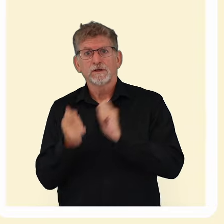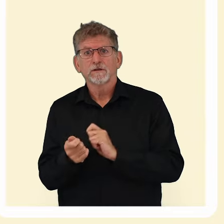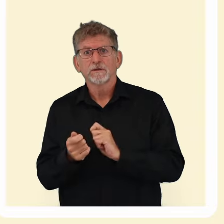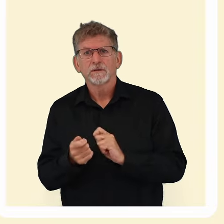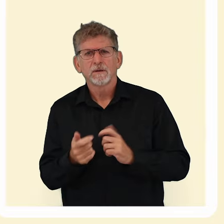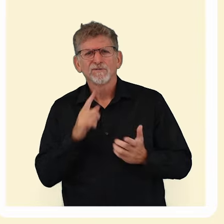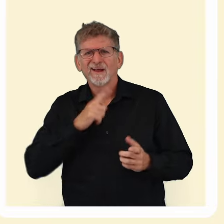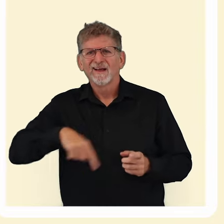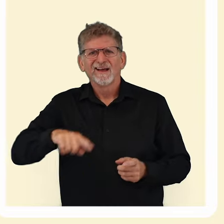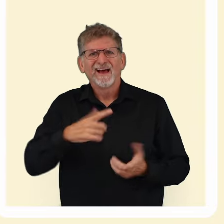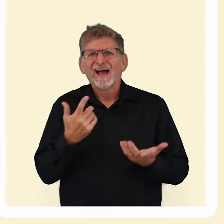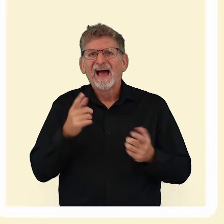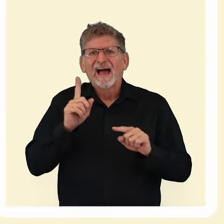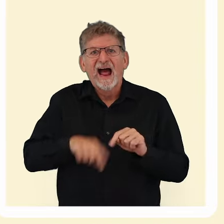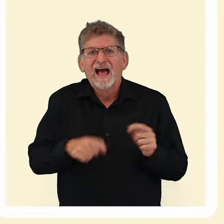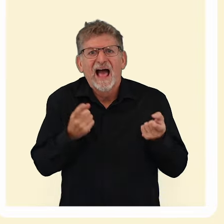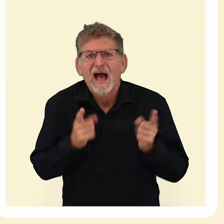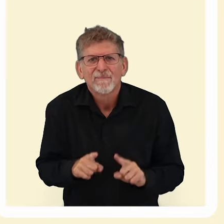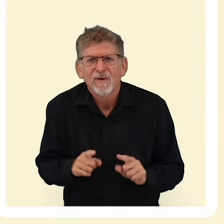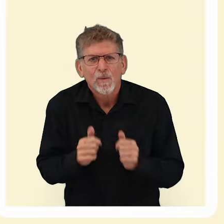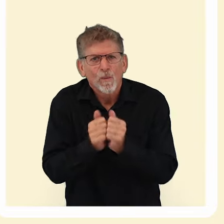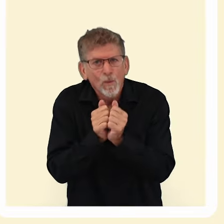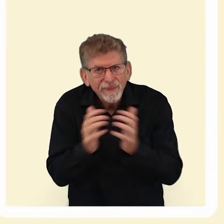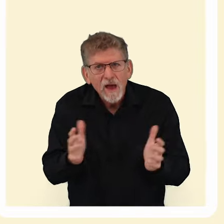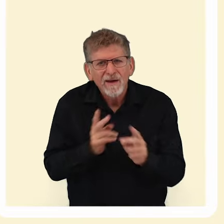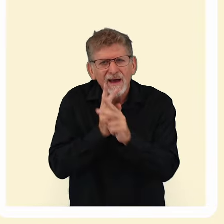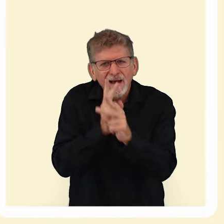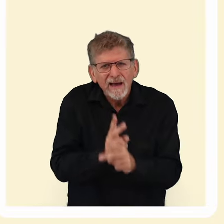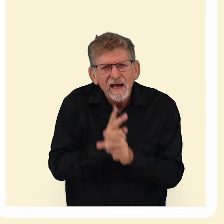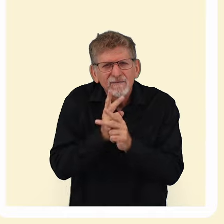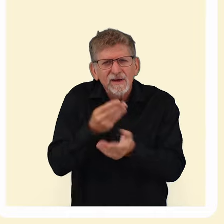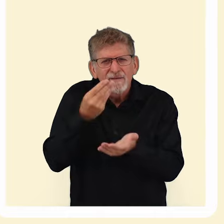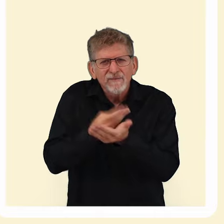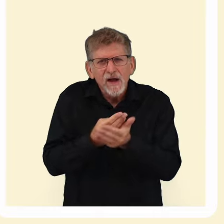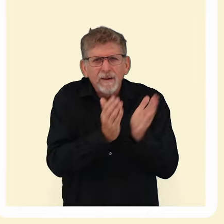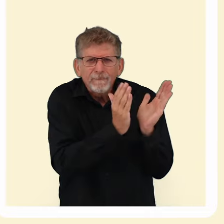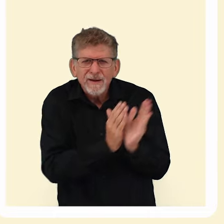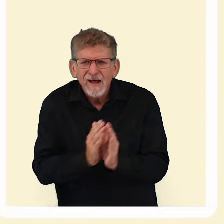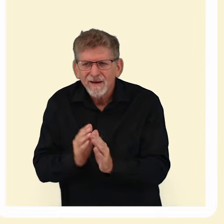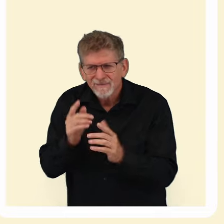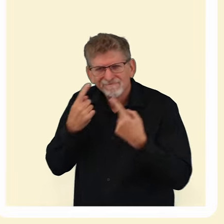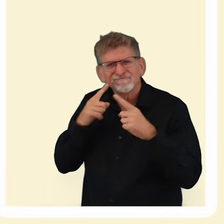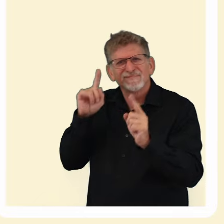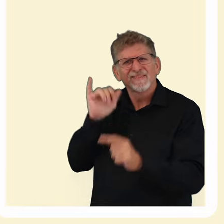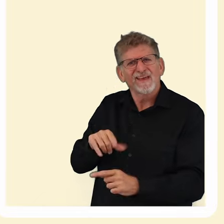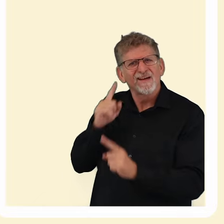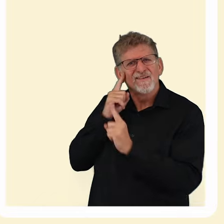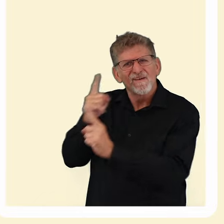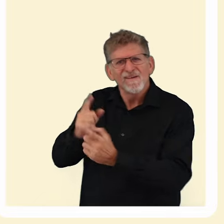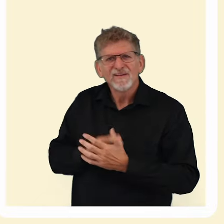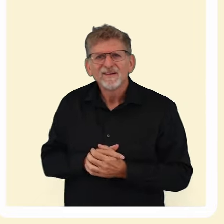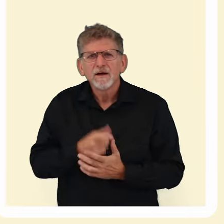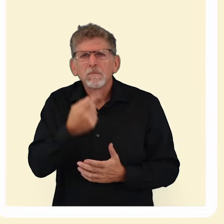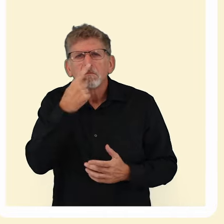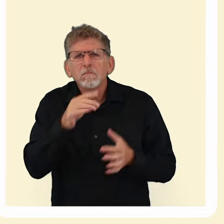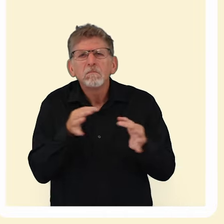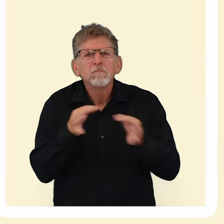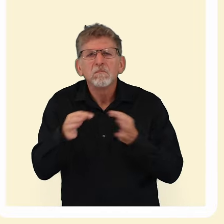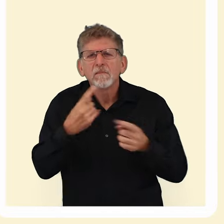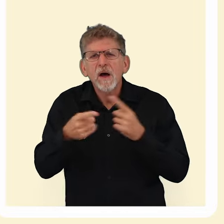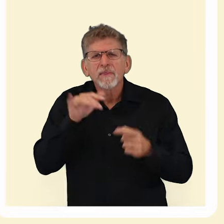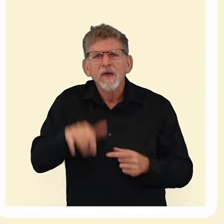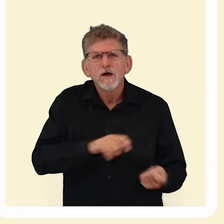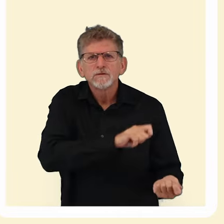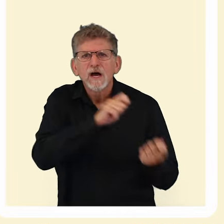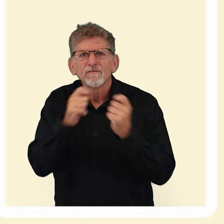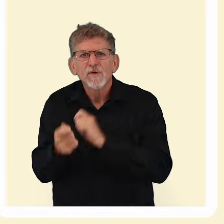really happens without meticulous financial planning to get to that point. Do you want to tell us a little bit about that transformation and the planning that went into